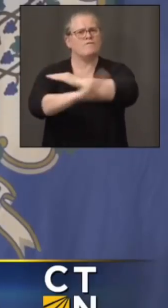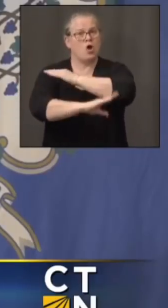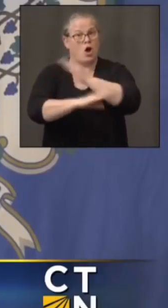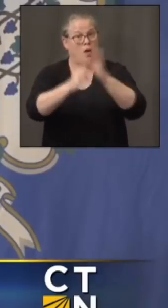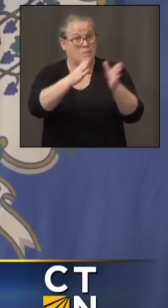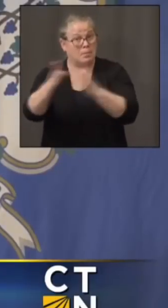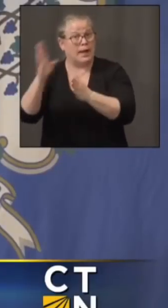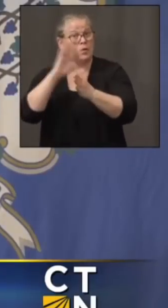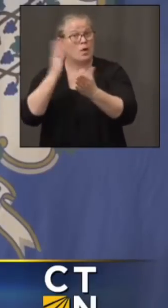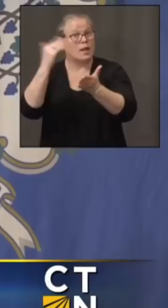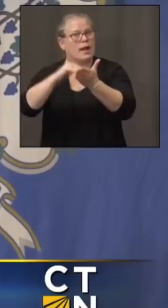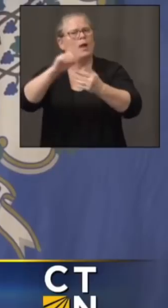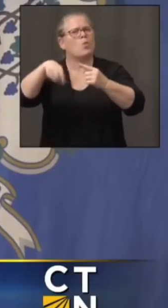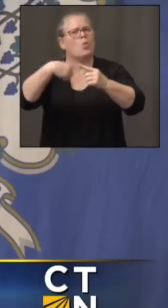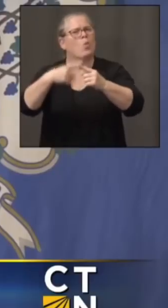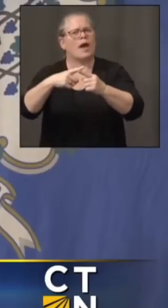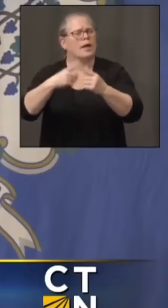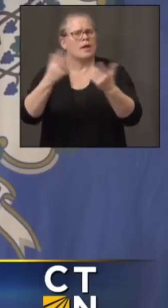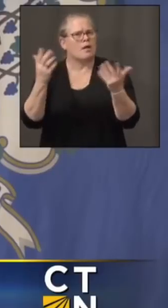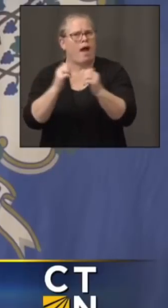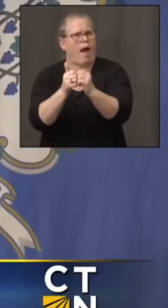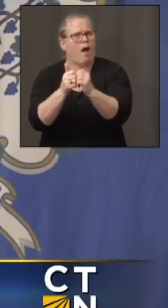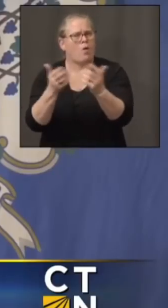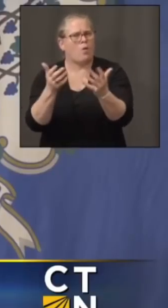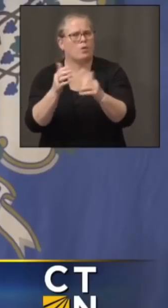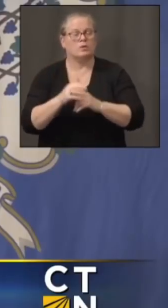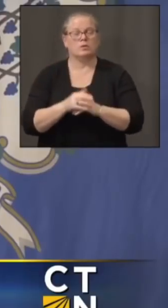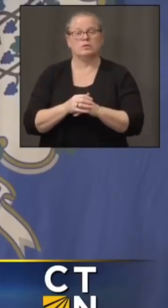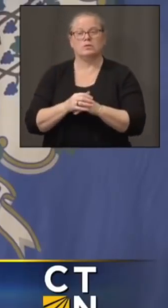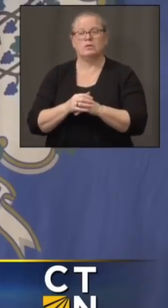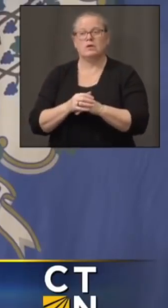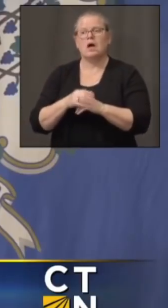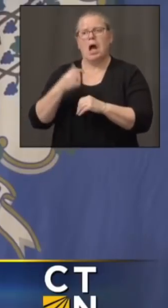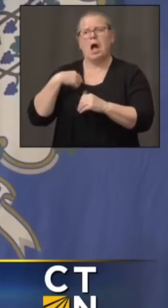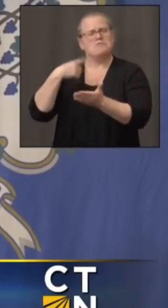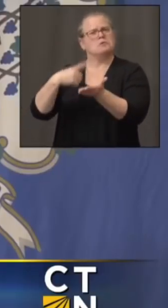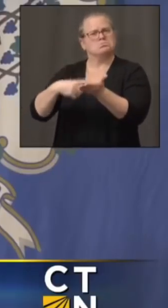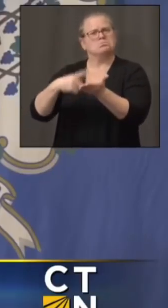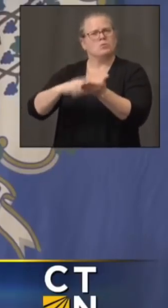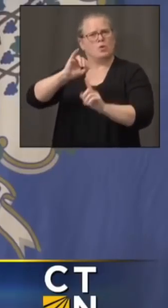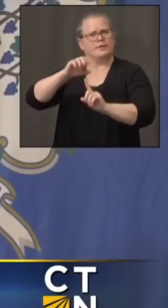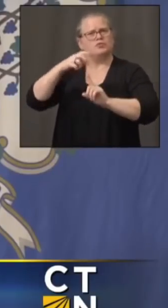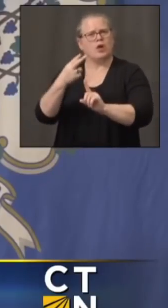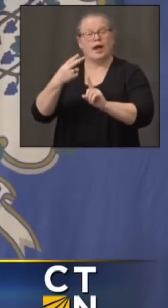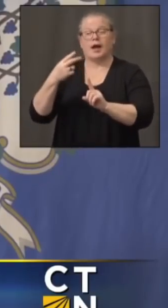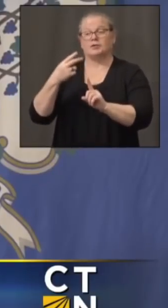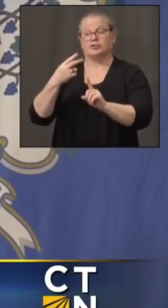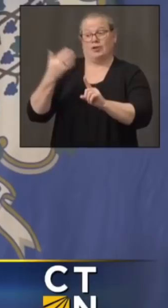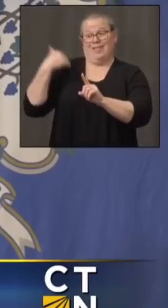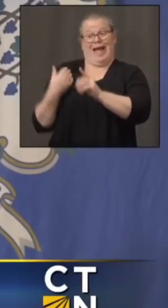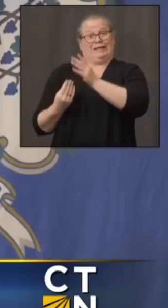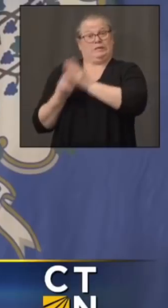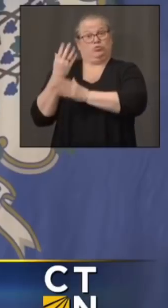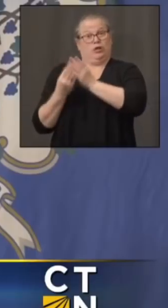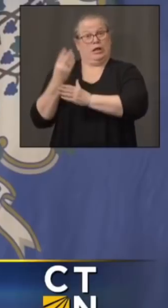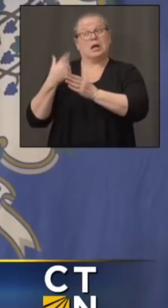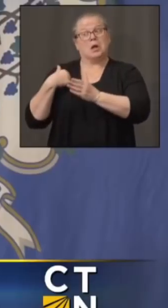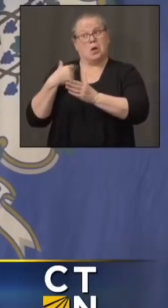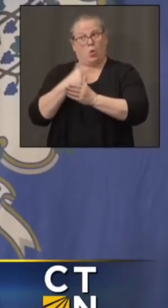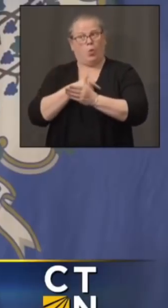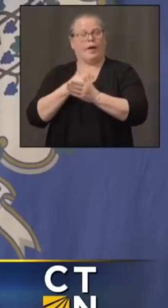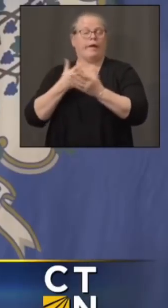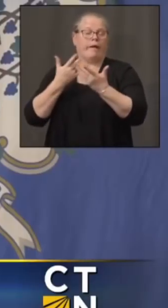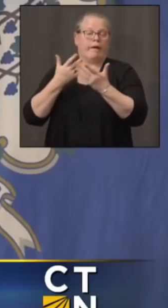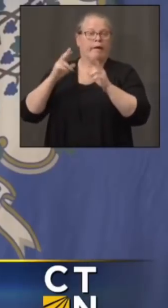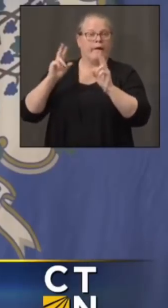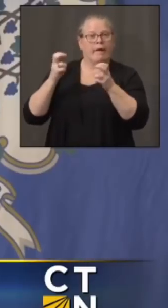know we can get it up in a couple of days. And I think we err on the side of caution. If we find the numbers continue to accelerate in the next week the